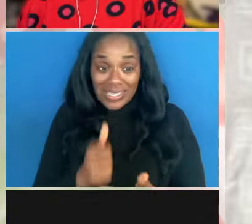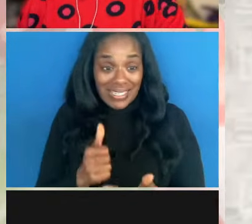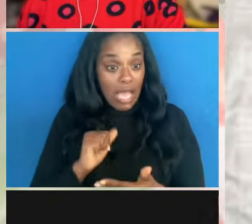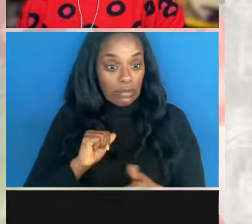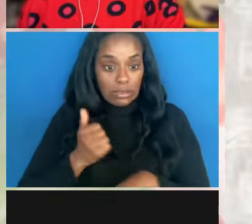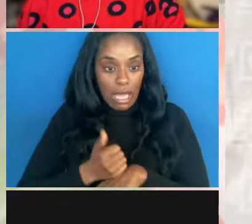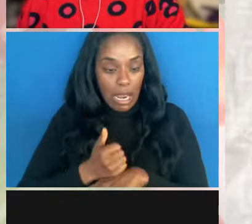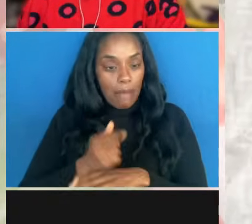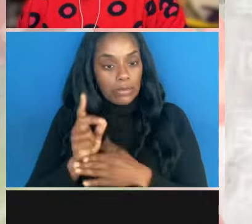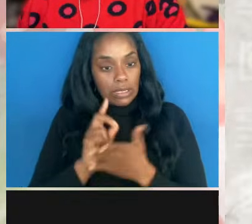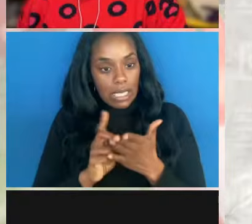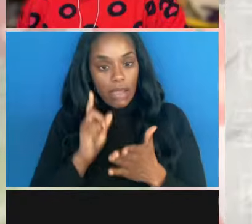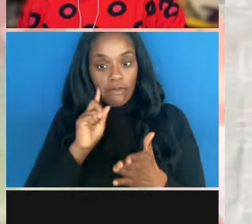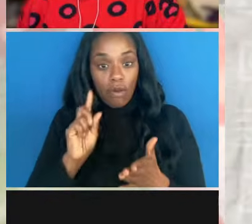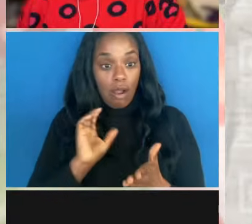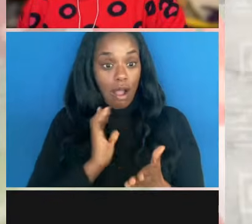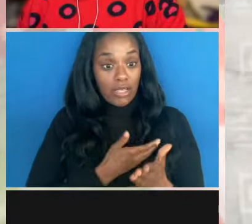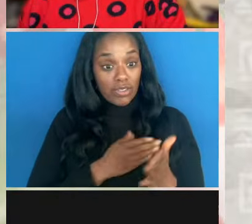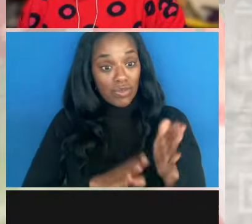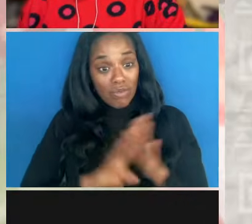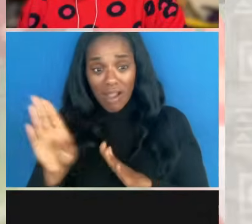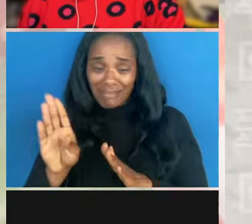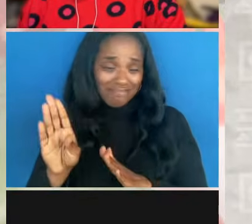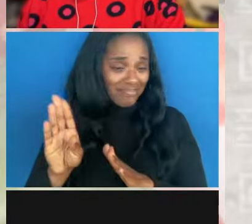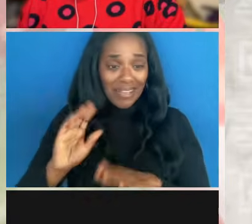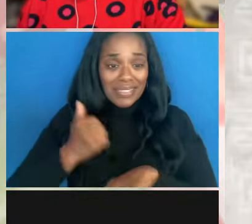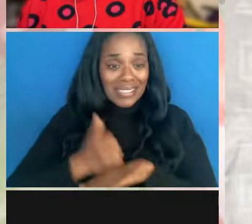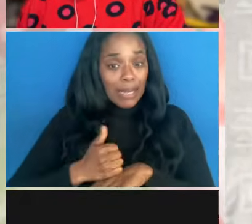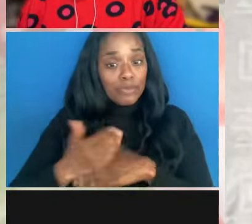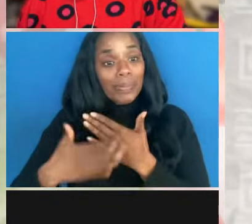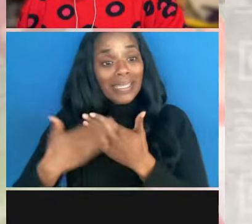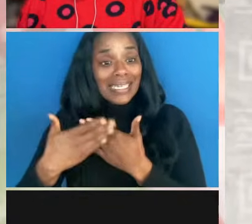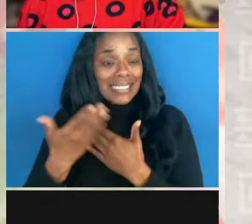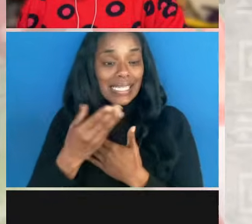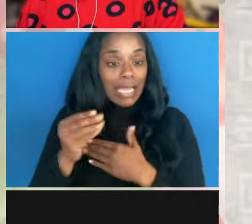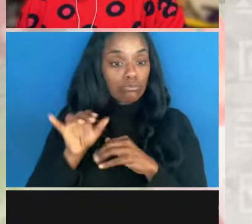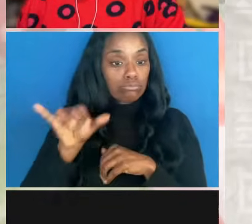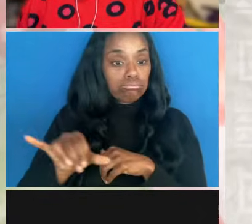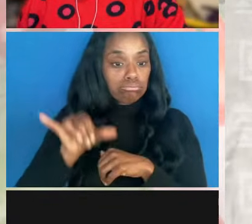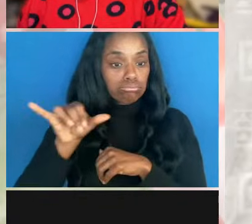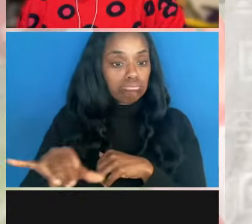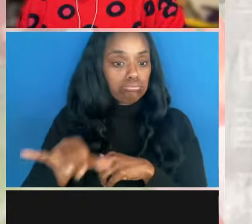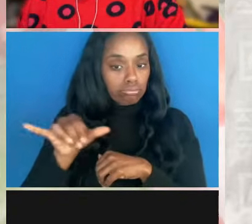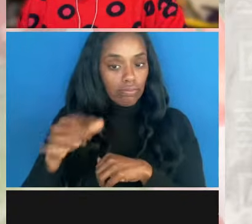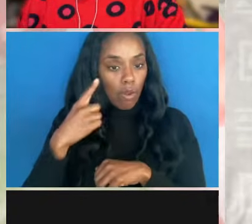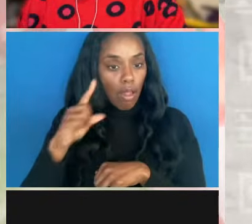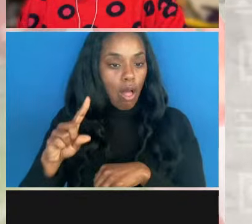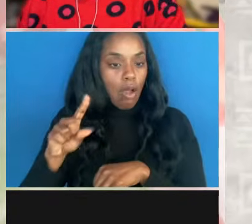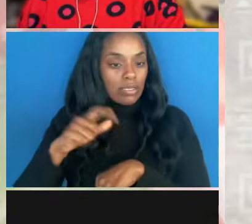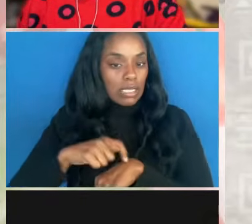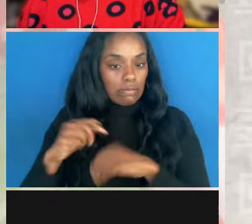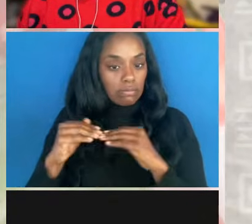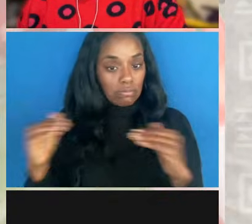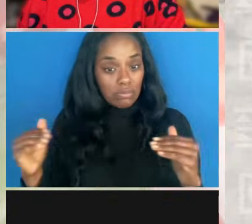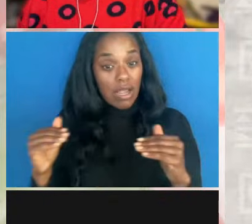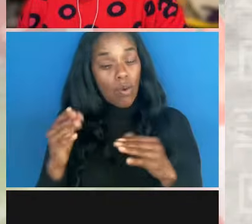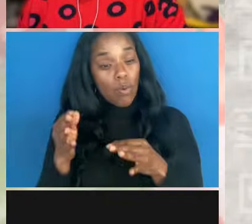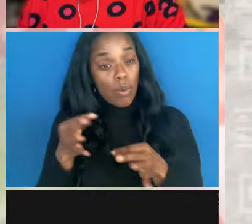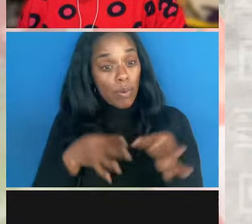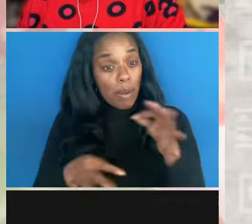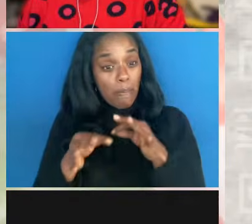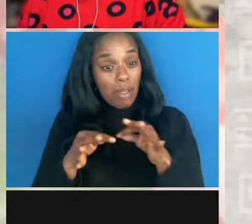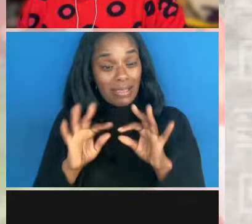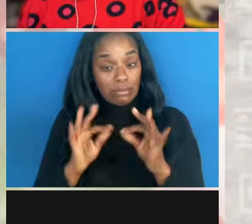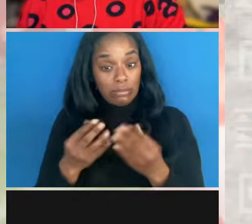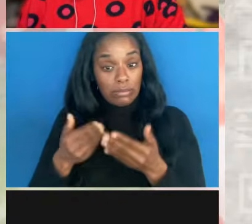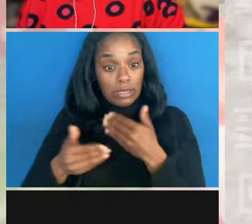designed for convenience and shelf life. And when we replace our ancestral greens, beans, and grains with